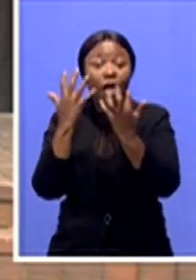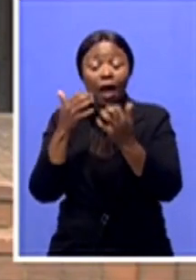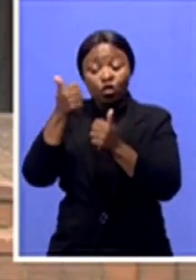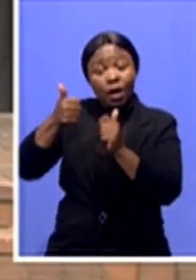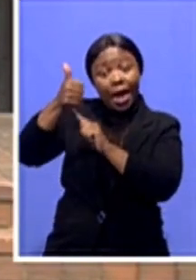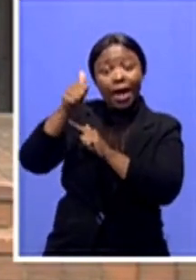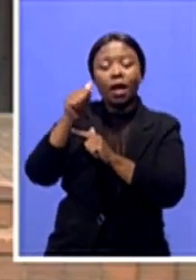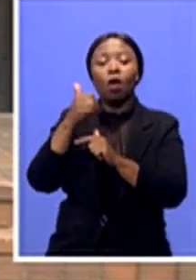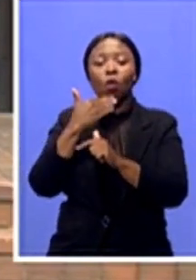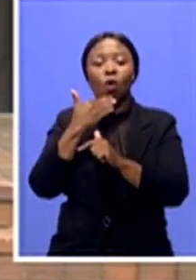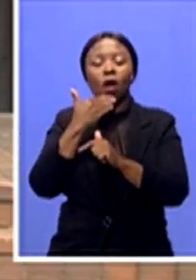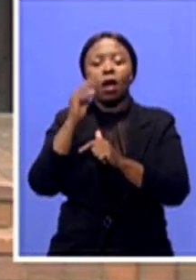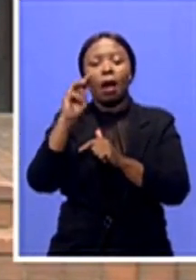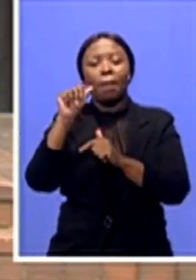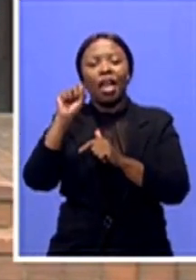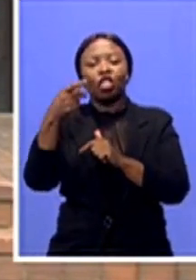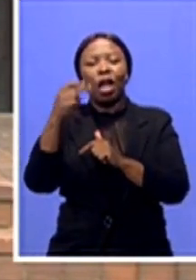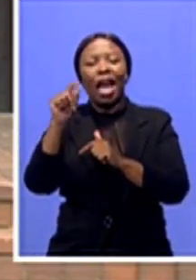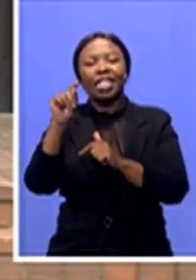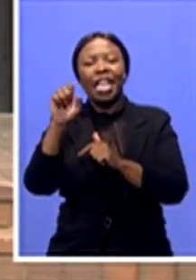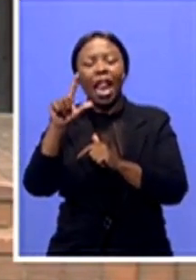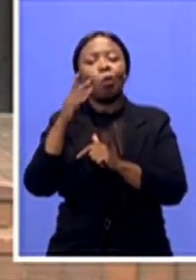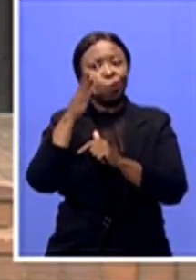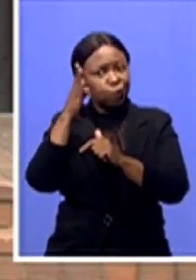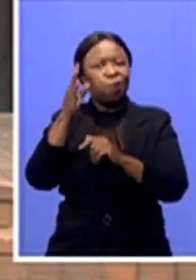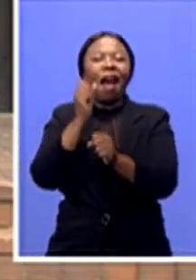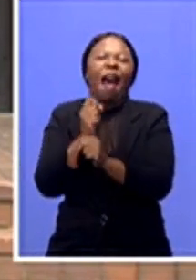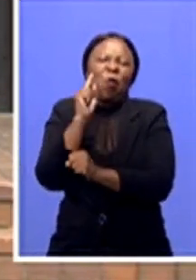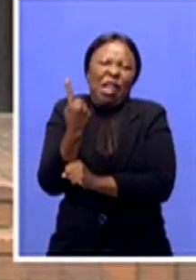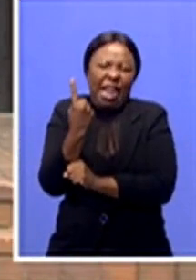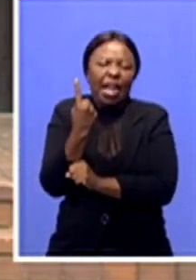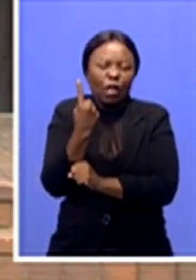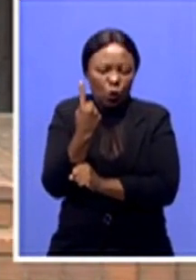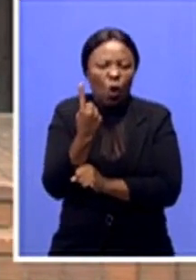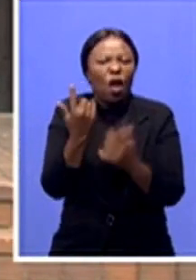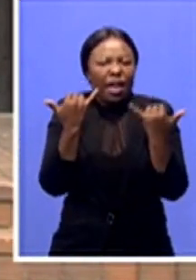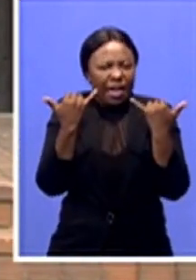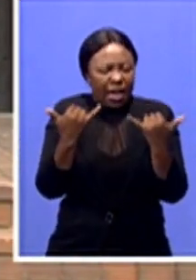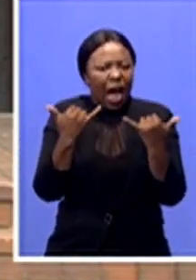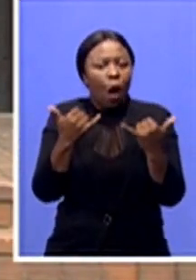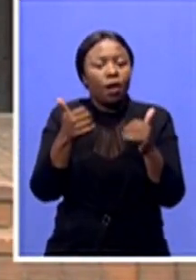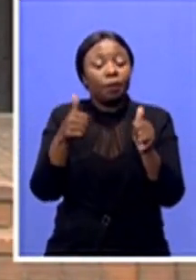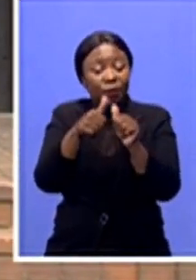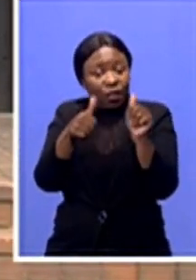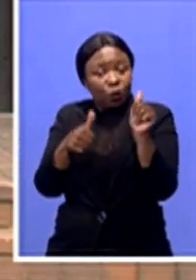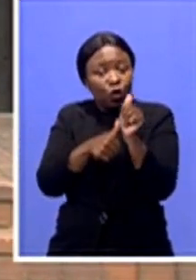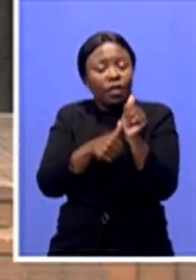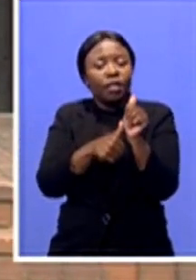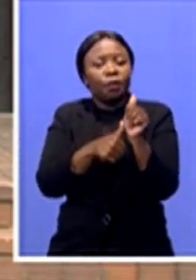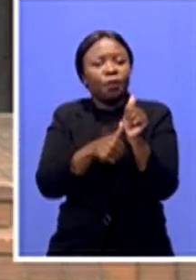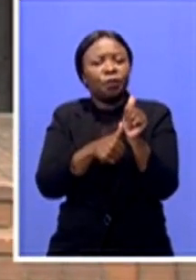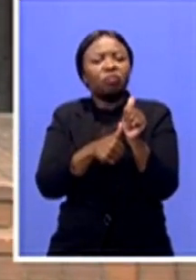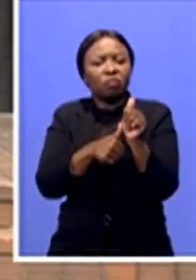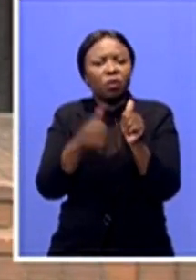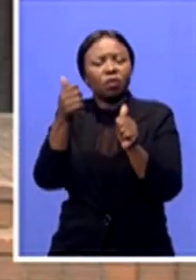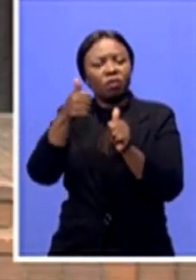over Gauteng as well. It's just the Deputy Secretary General of the ANC, Jesse Duarte, who's